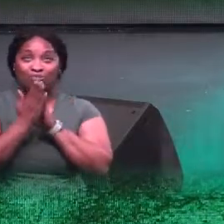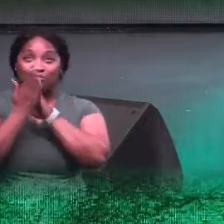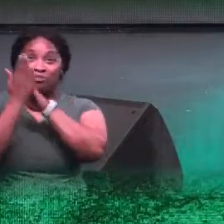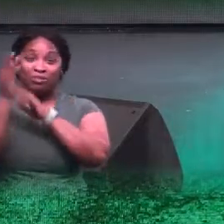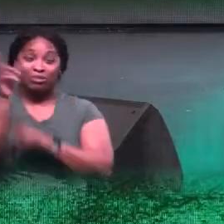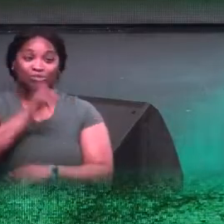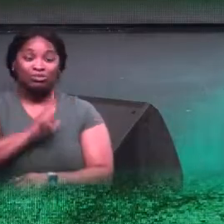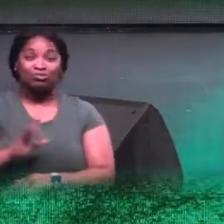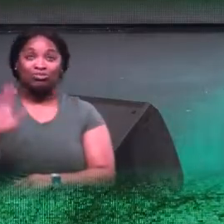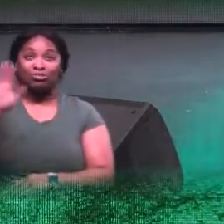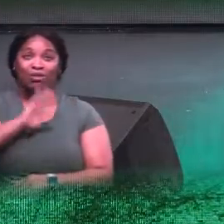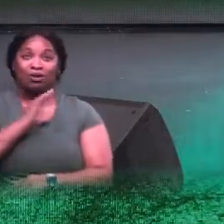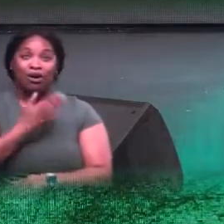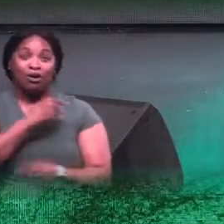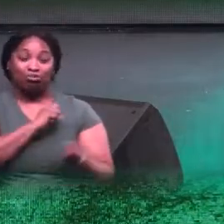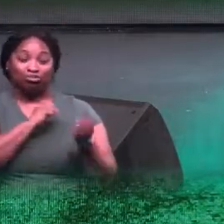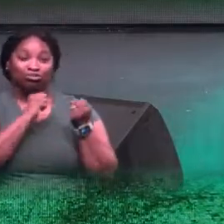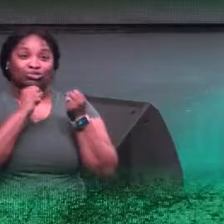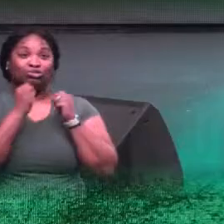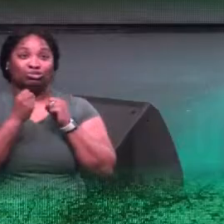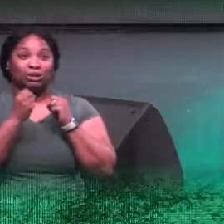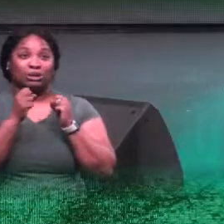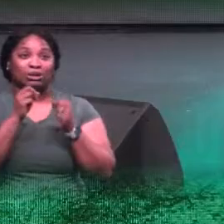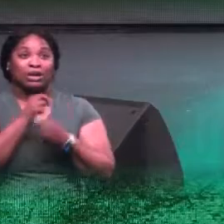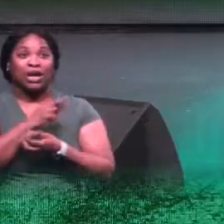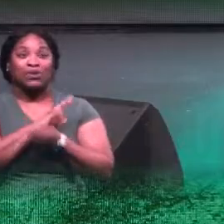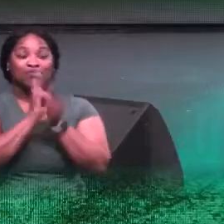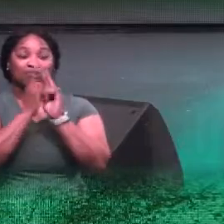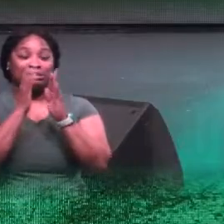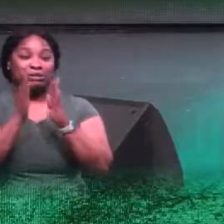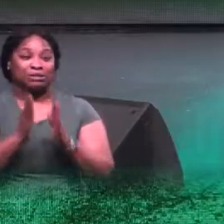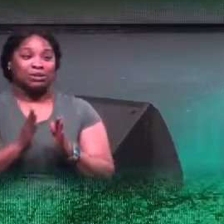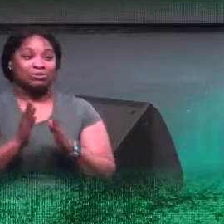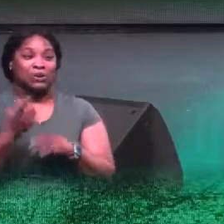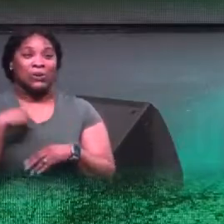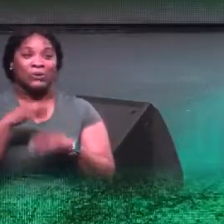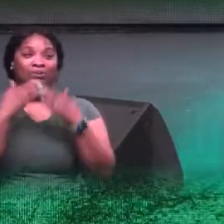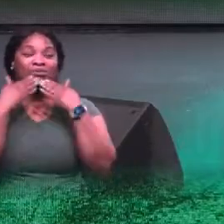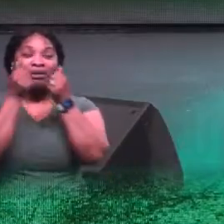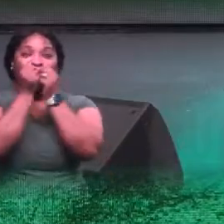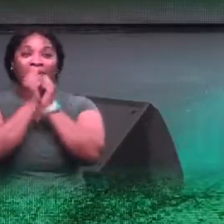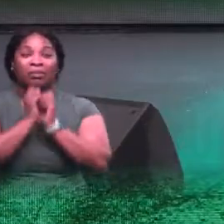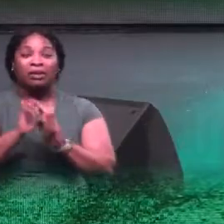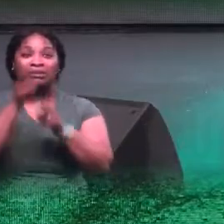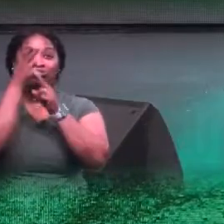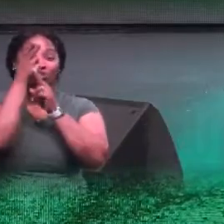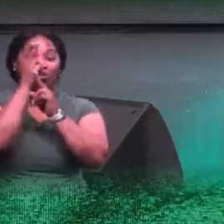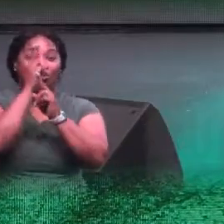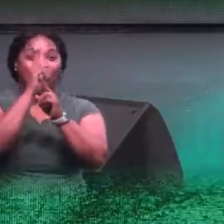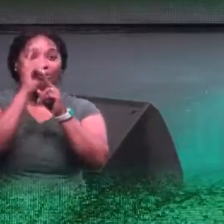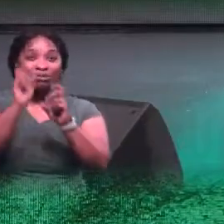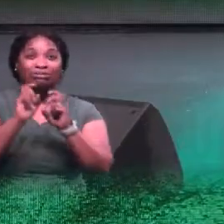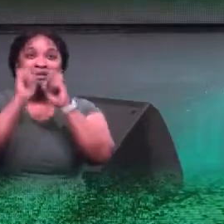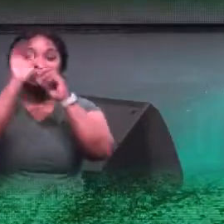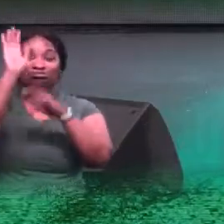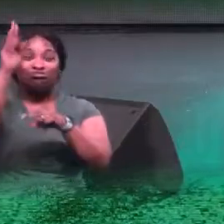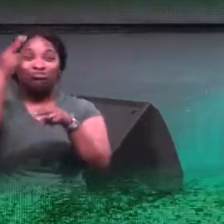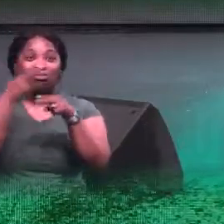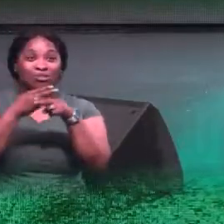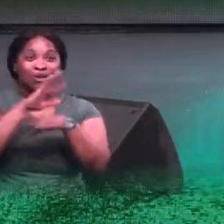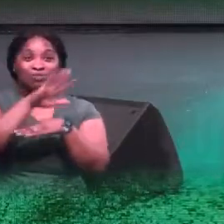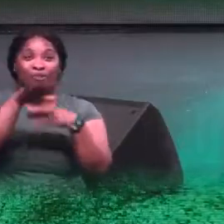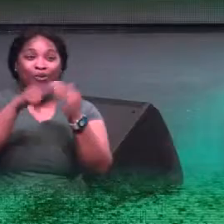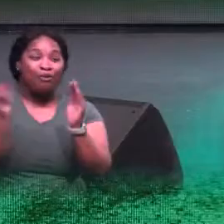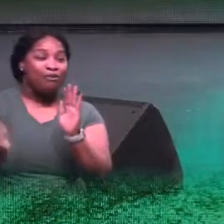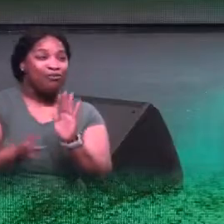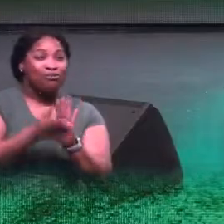are strength. Lord, you are Redeemer, and we thank you and we bless you and we honor you and we give your name all